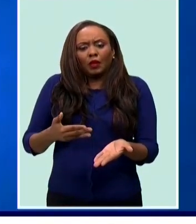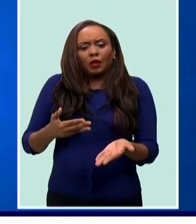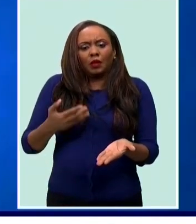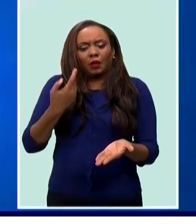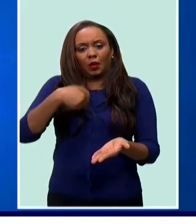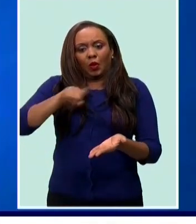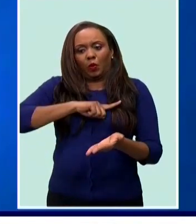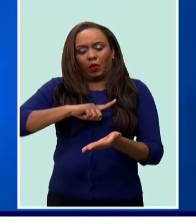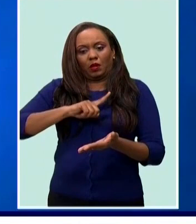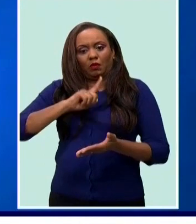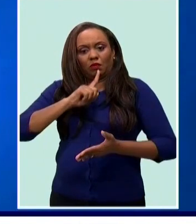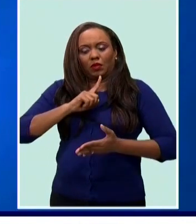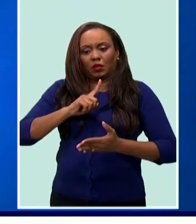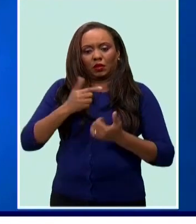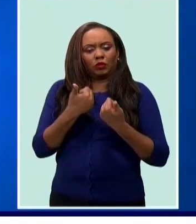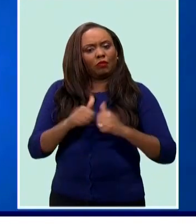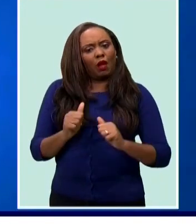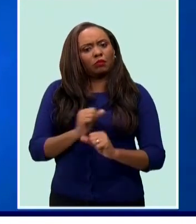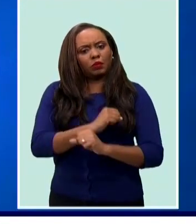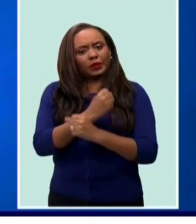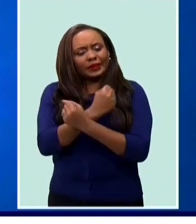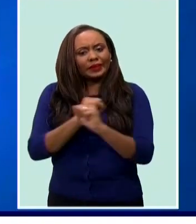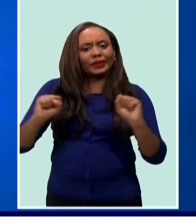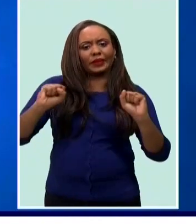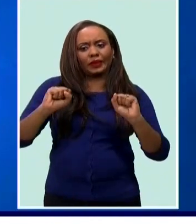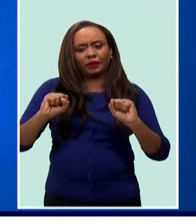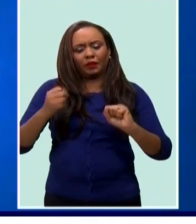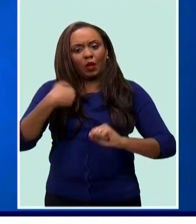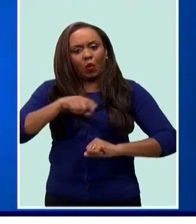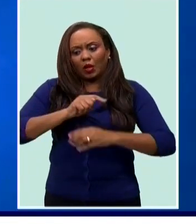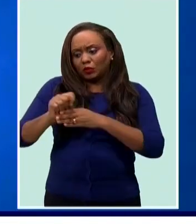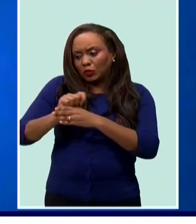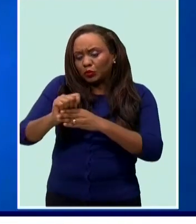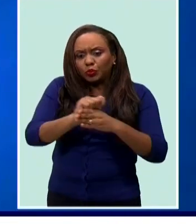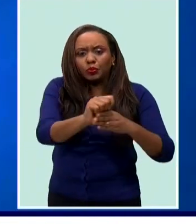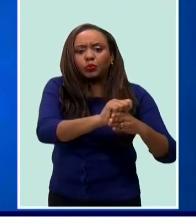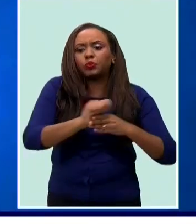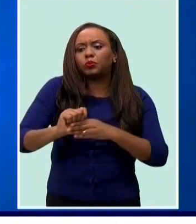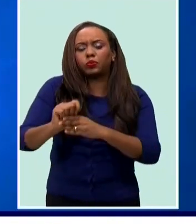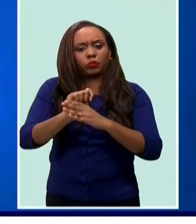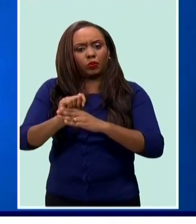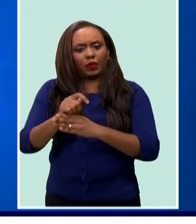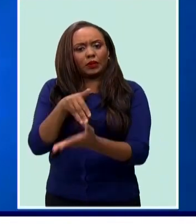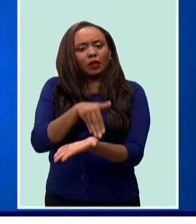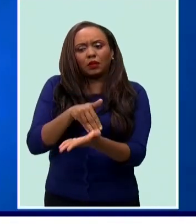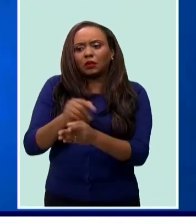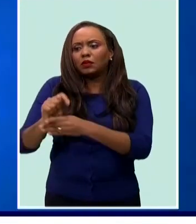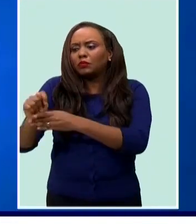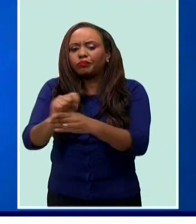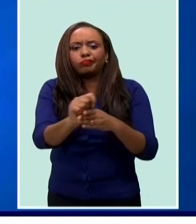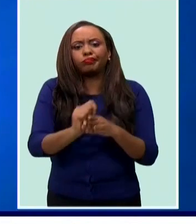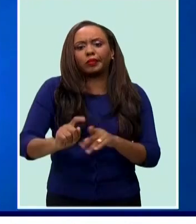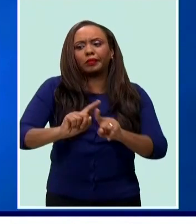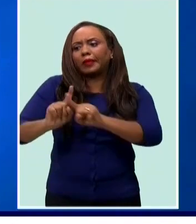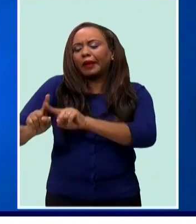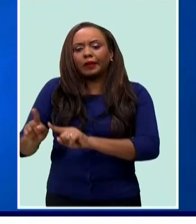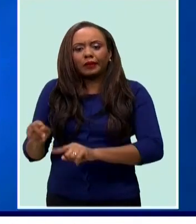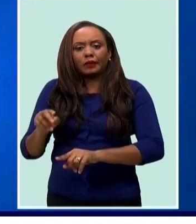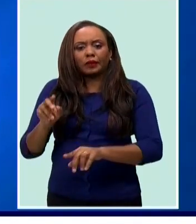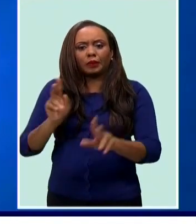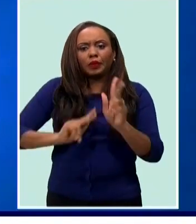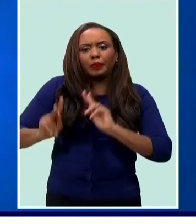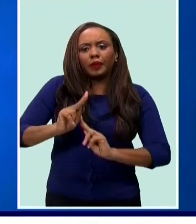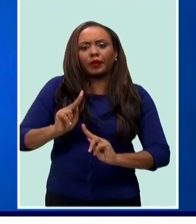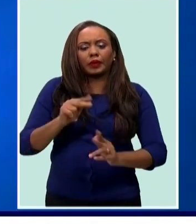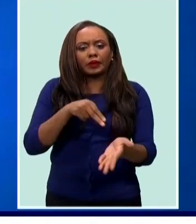on guard, and what we have done is we have stepped up our training for measles. So we recently had a 2-day course